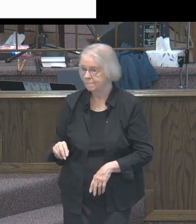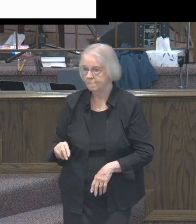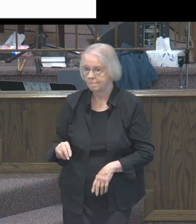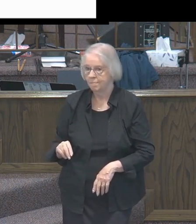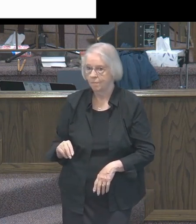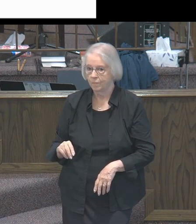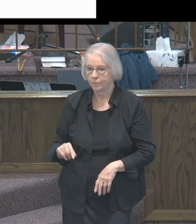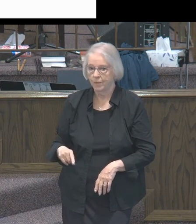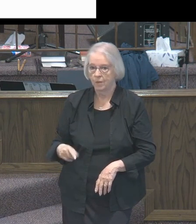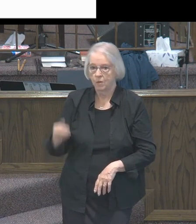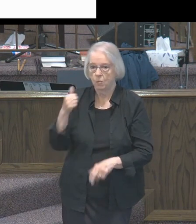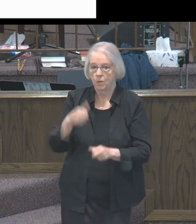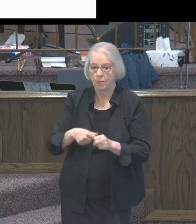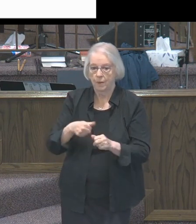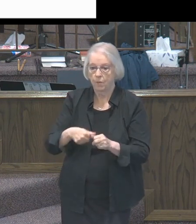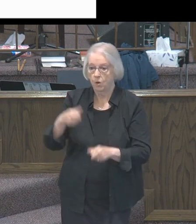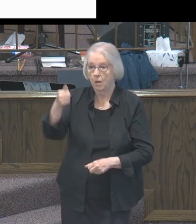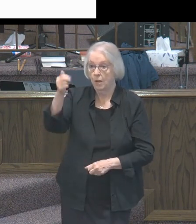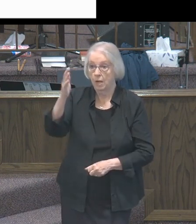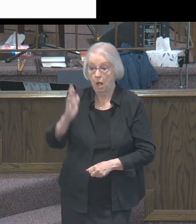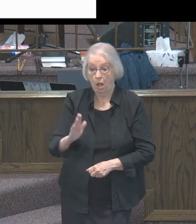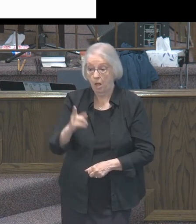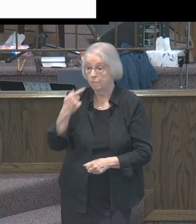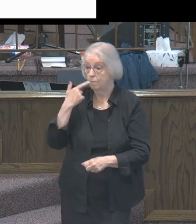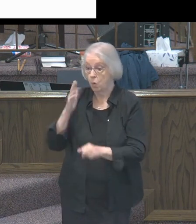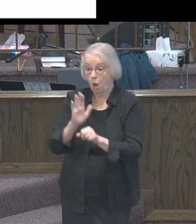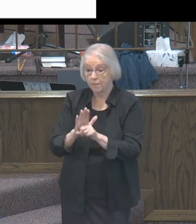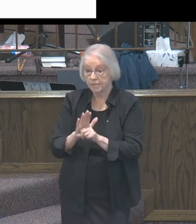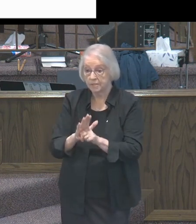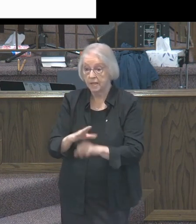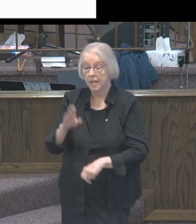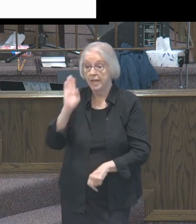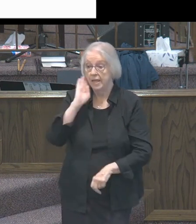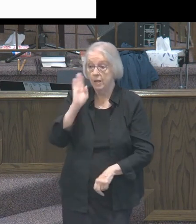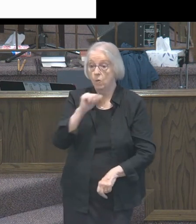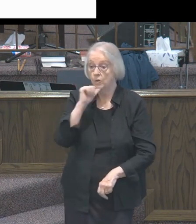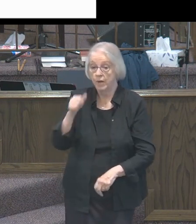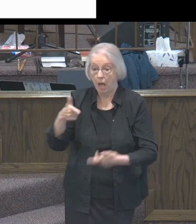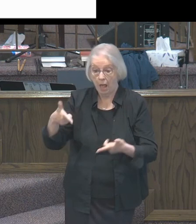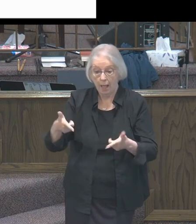tempted above that which you can stand, but will with the